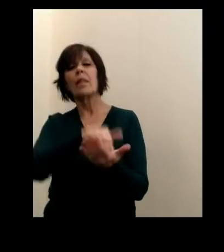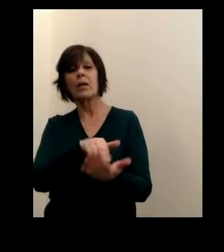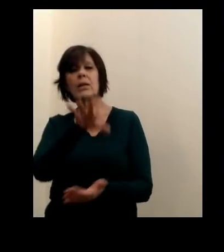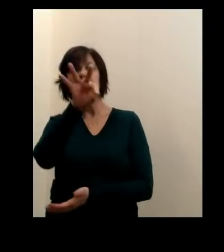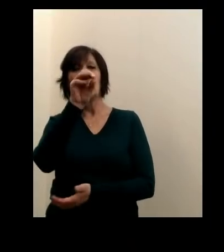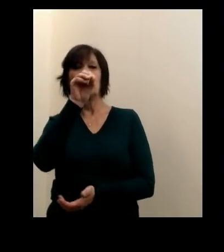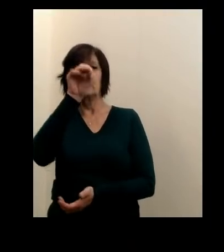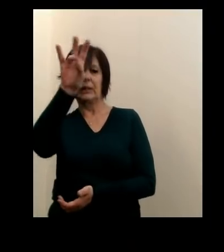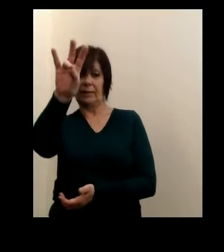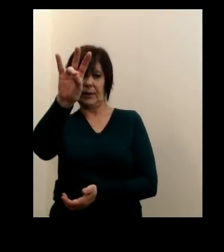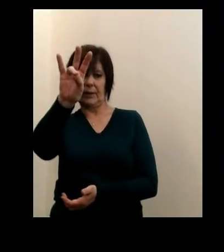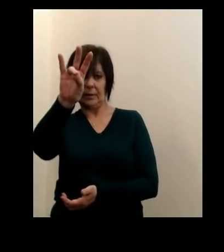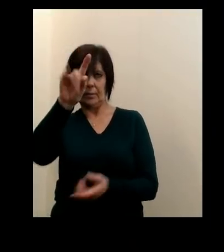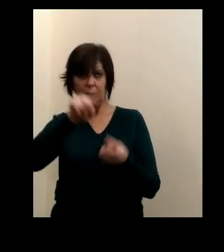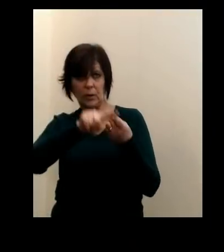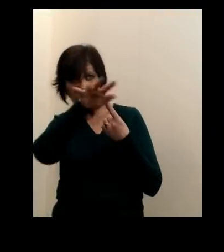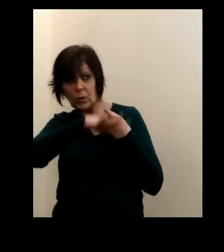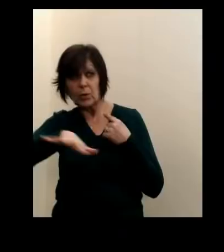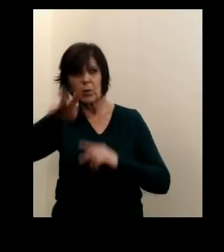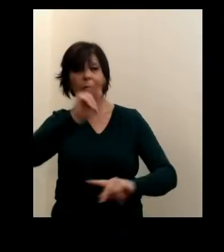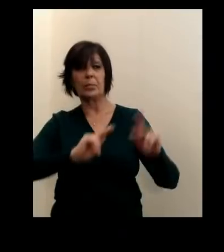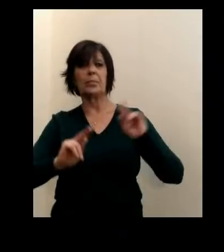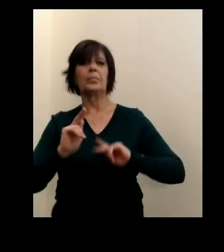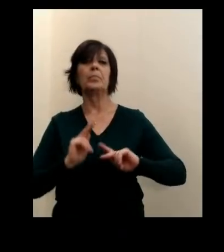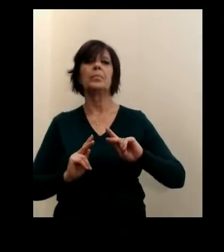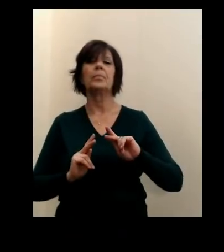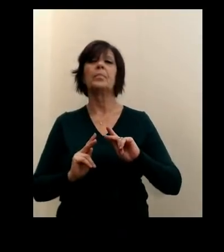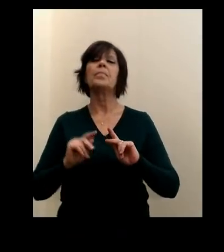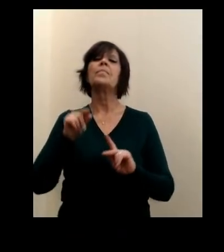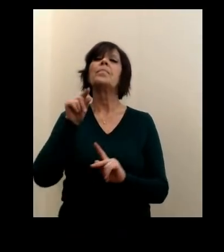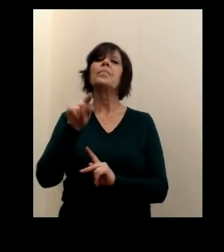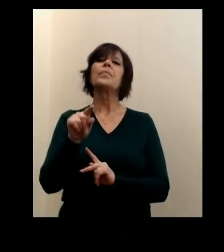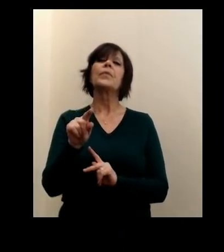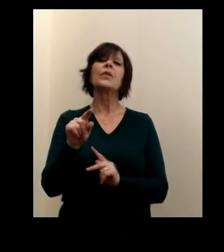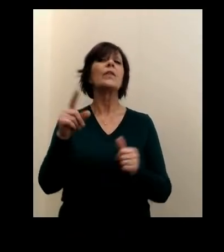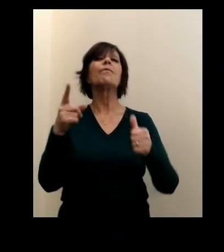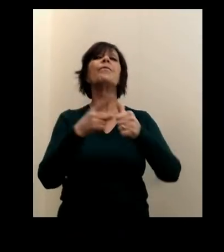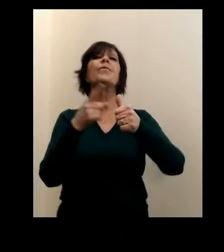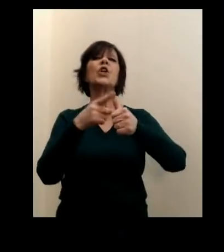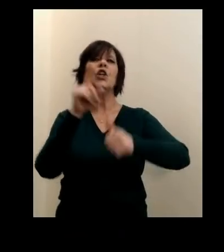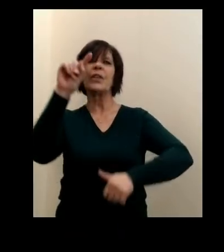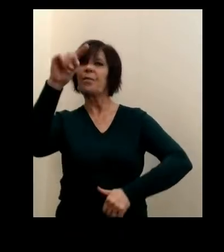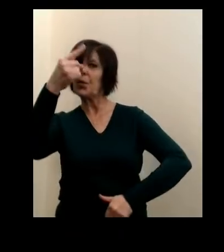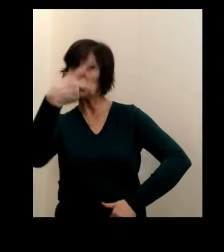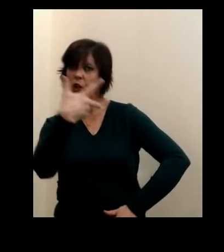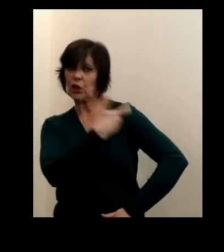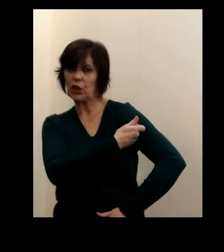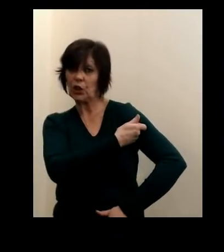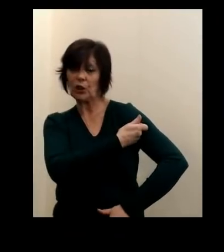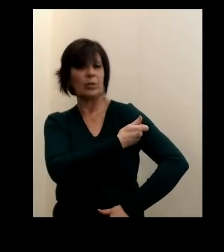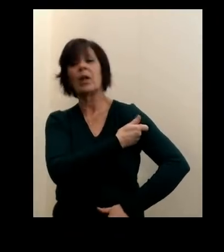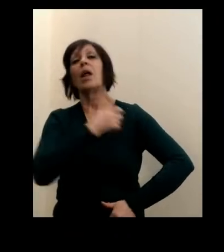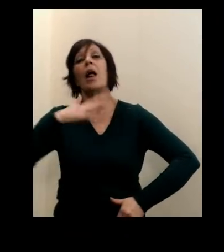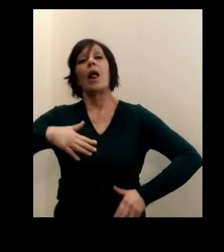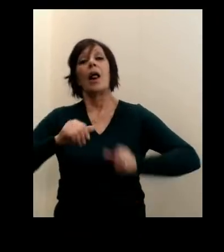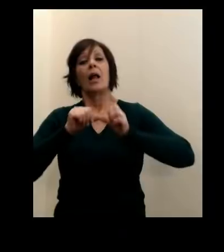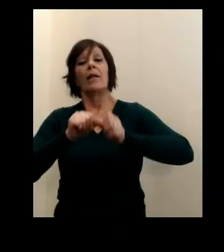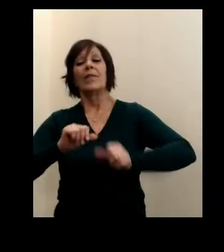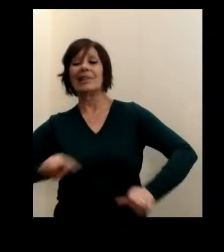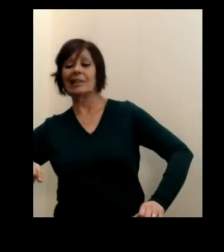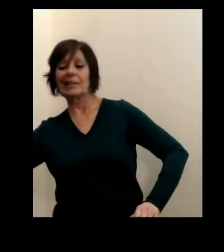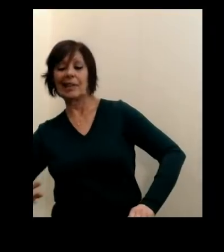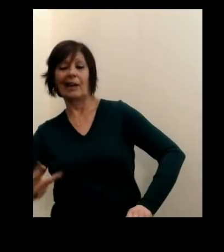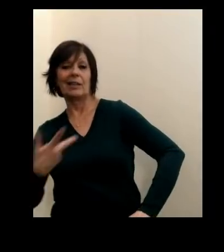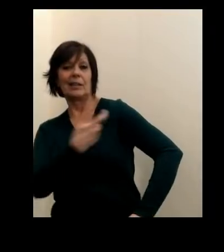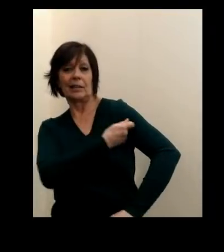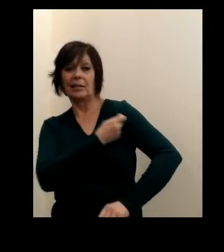6,907 vaccine doses to Erie County residents. These are all first doses. We have not moved on as a county Department of Health to